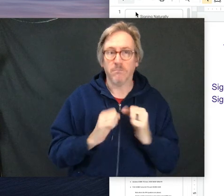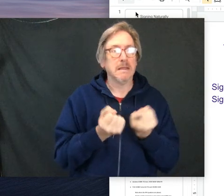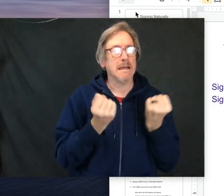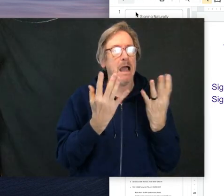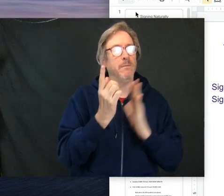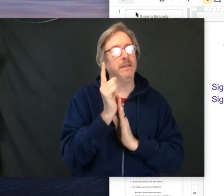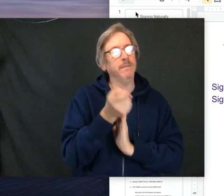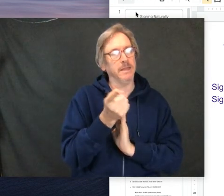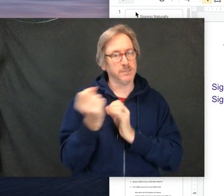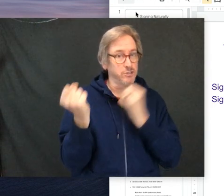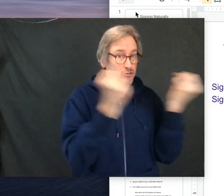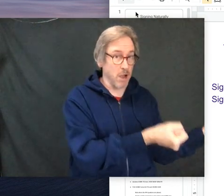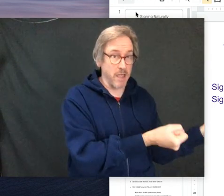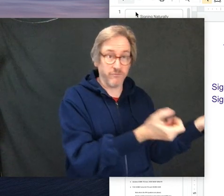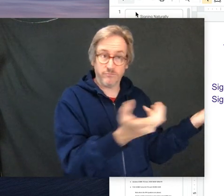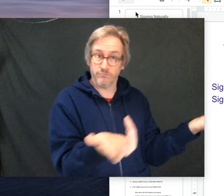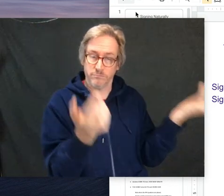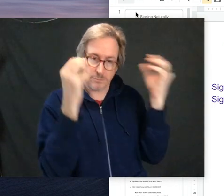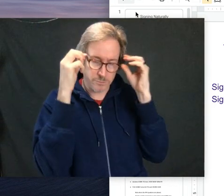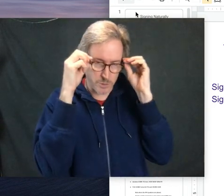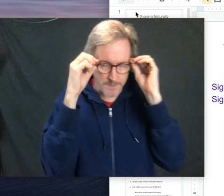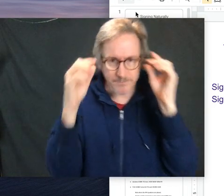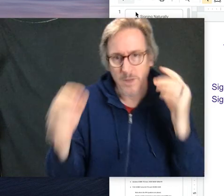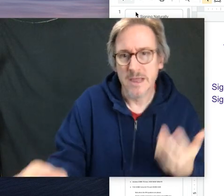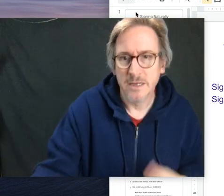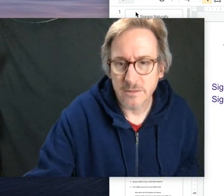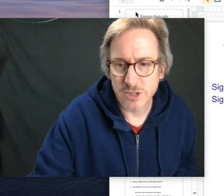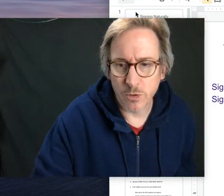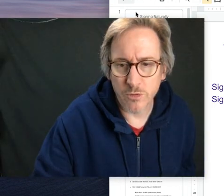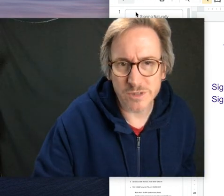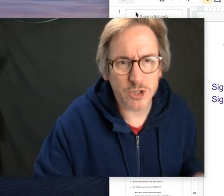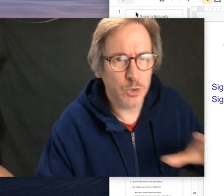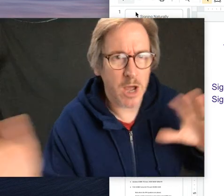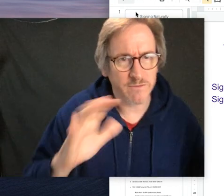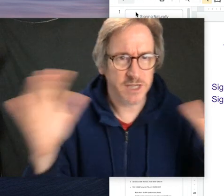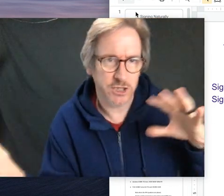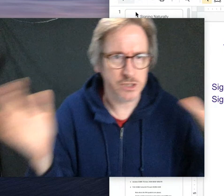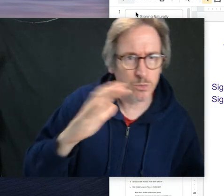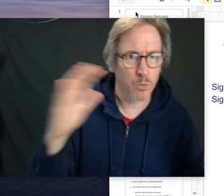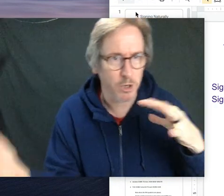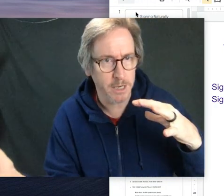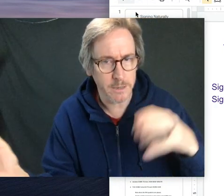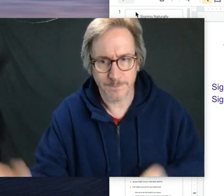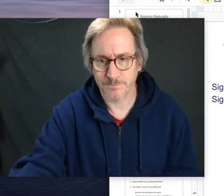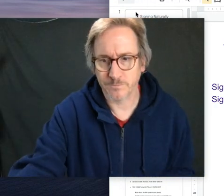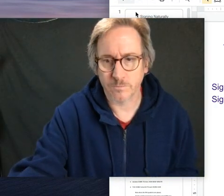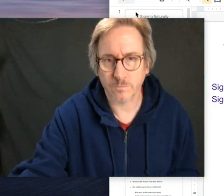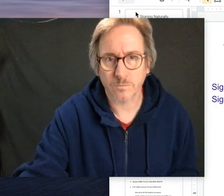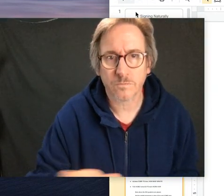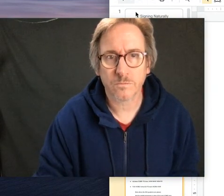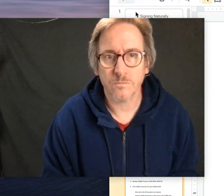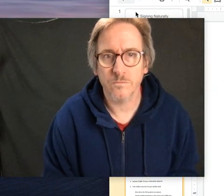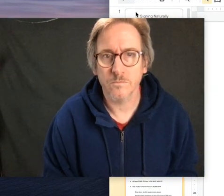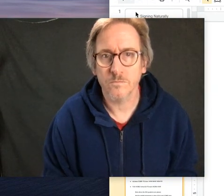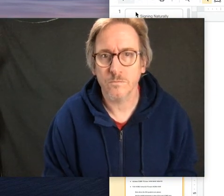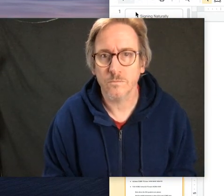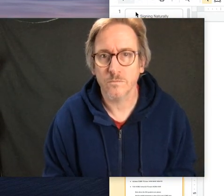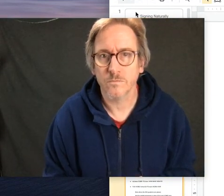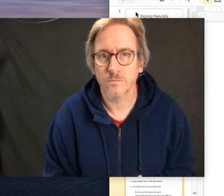long? How many minutes drive? Okay. So those are the two conversations we're working on.